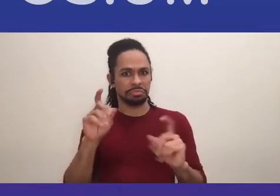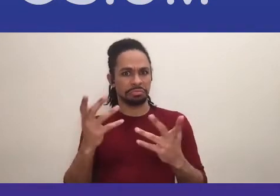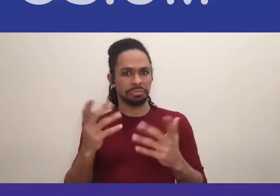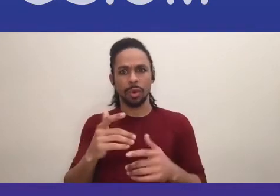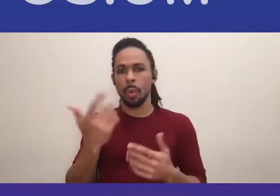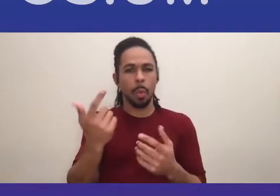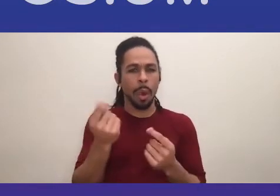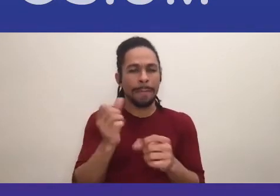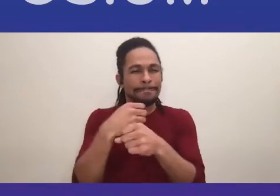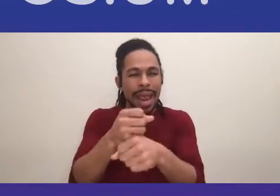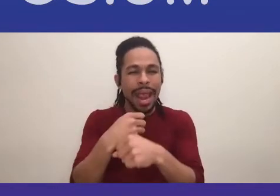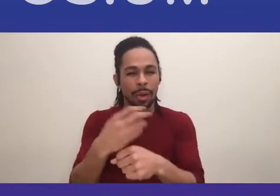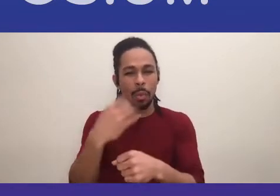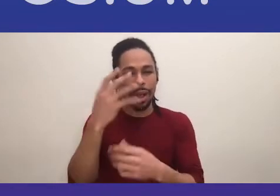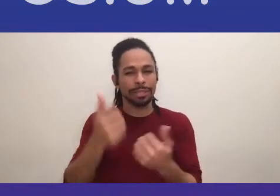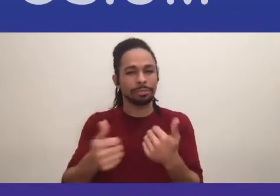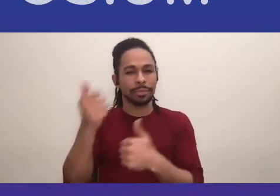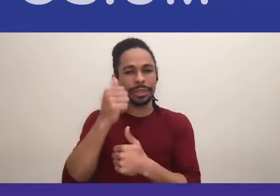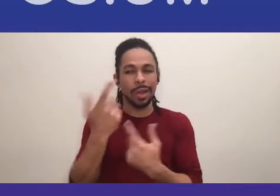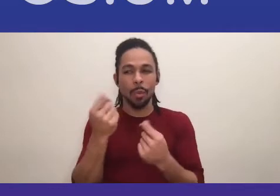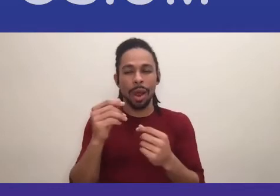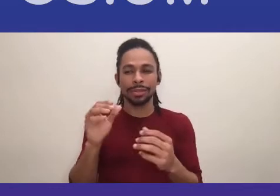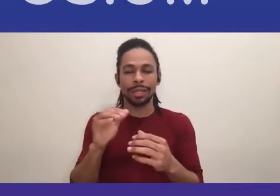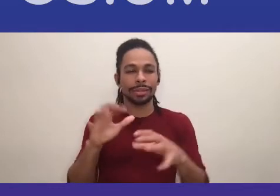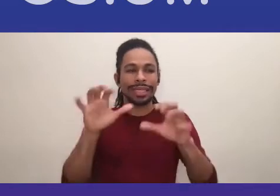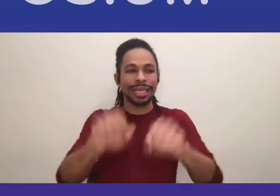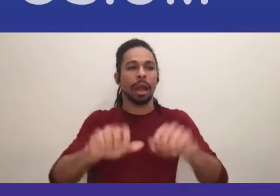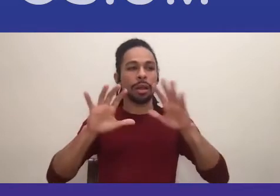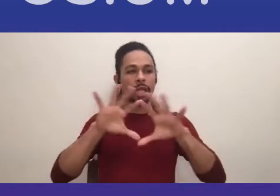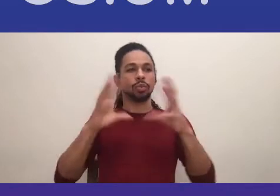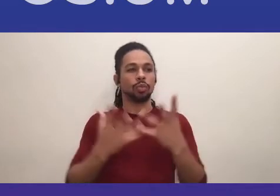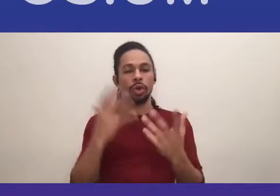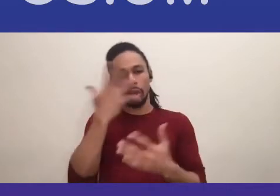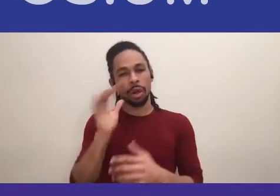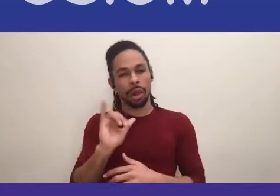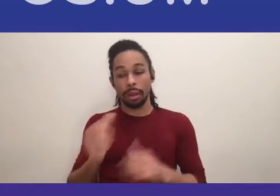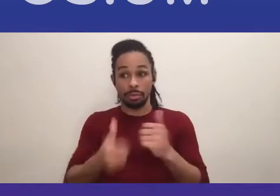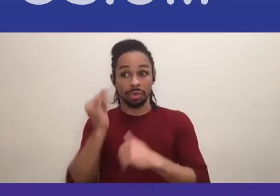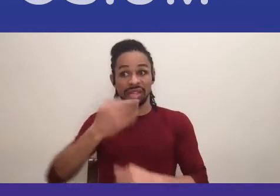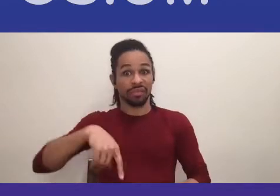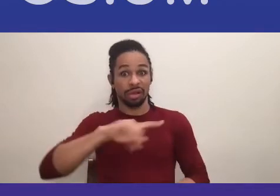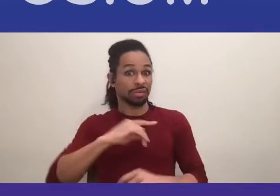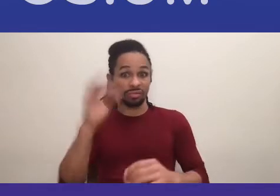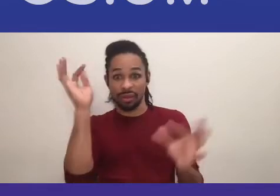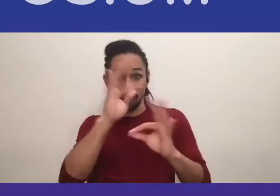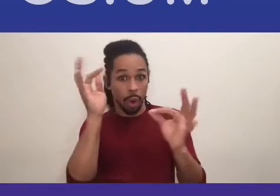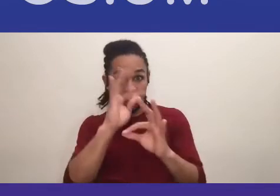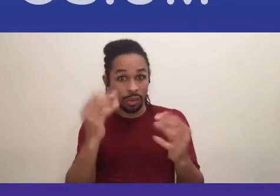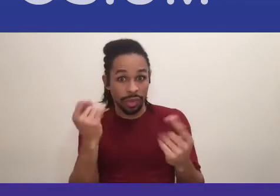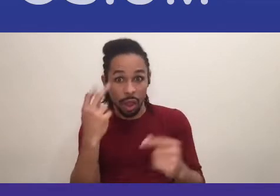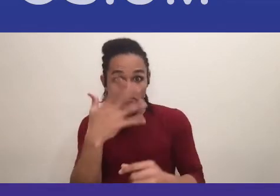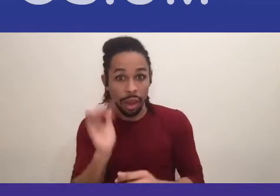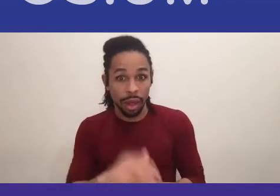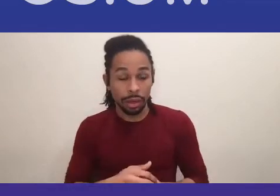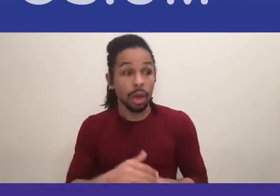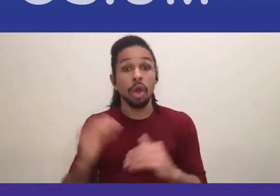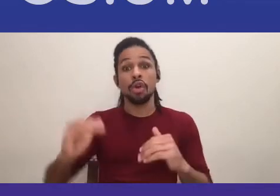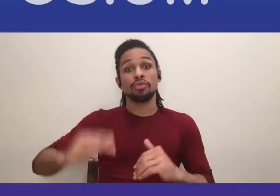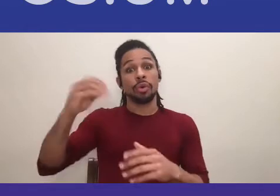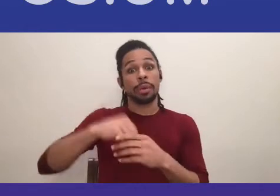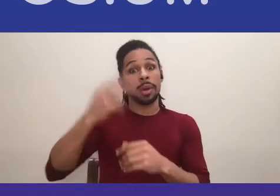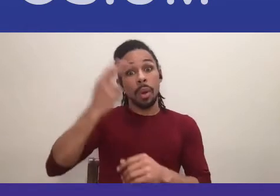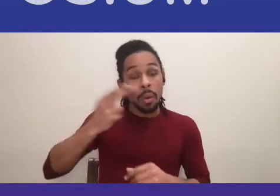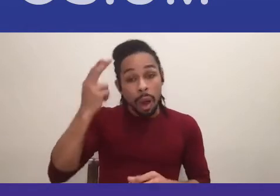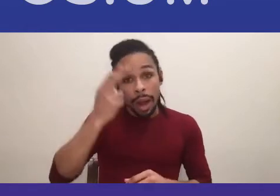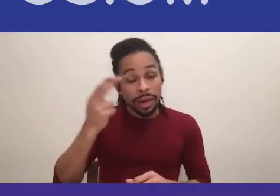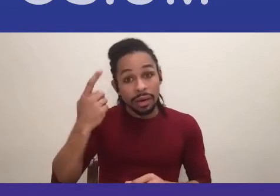does a decolonized world look like? Because for most of us, we have never seen it, right? Even growing up in Hawaii, where honestly, like